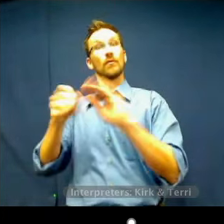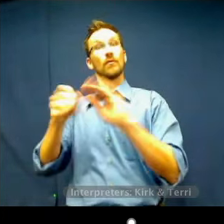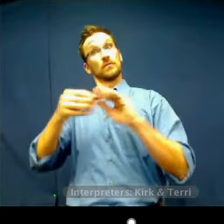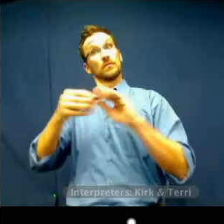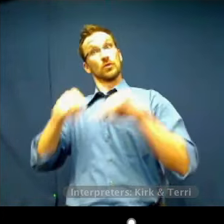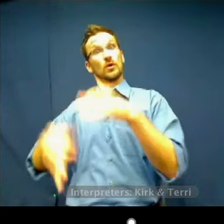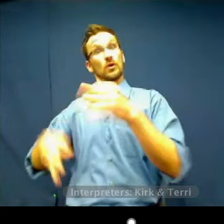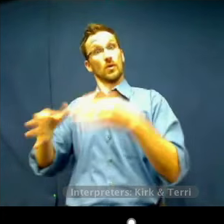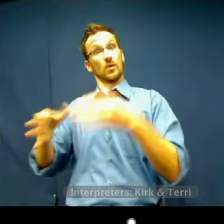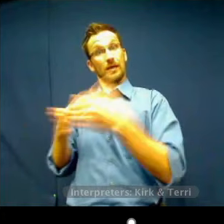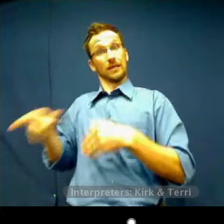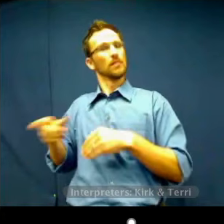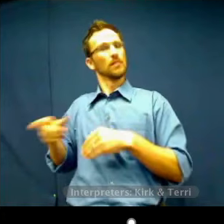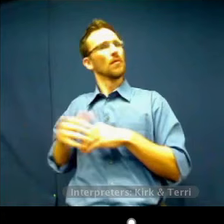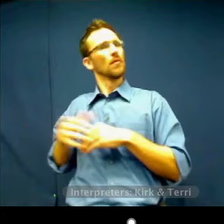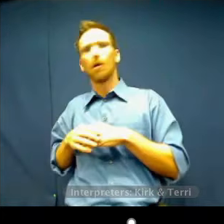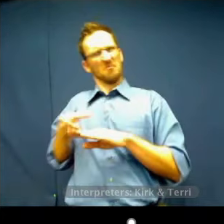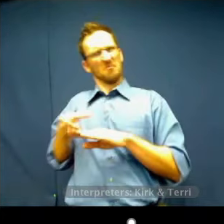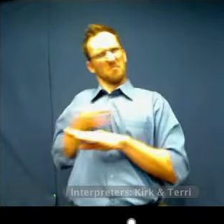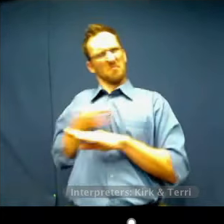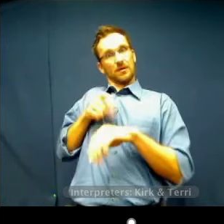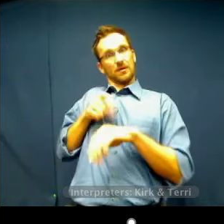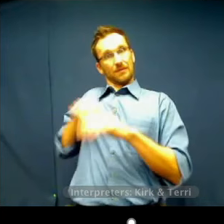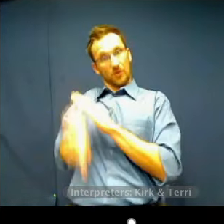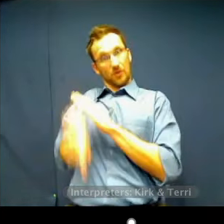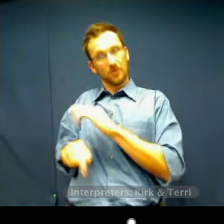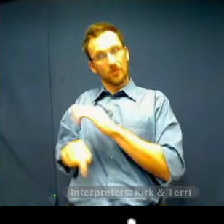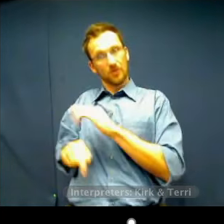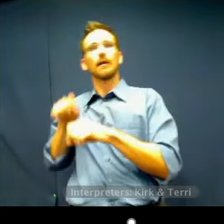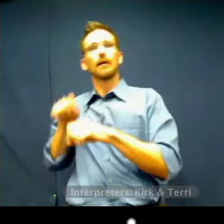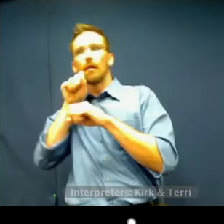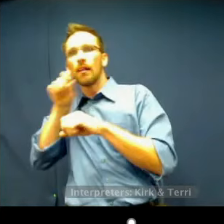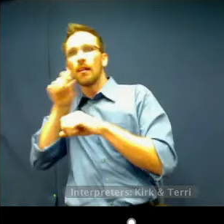the time of the murders. He lost,